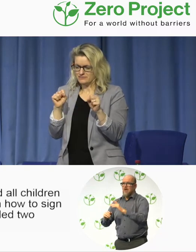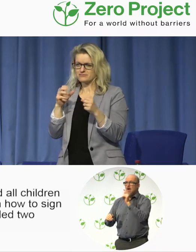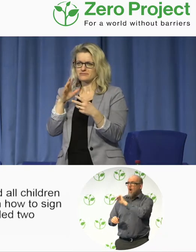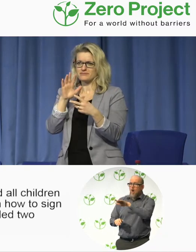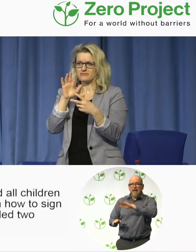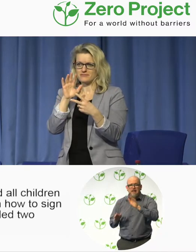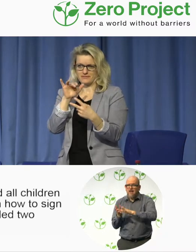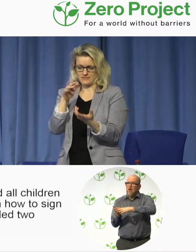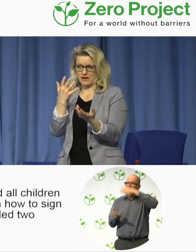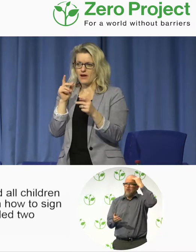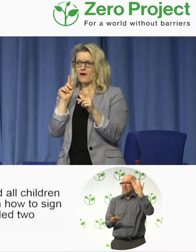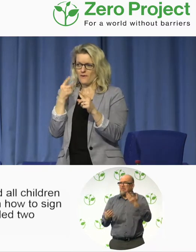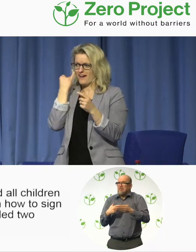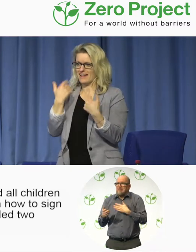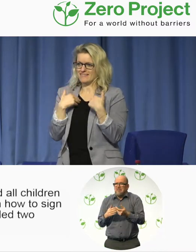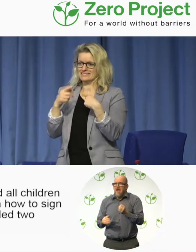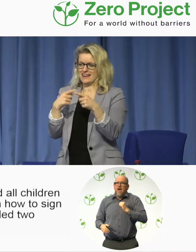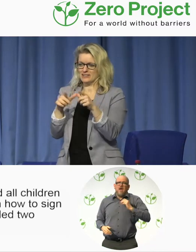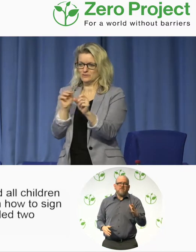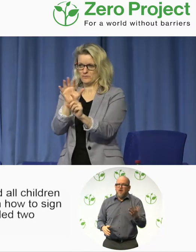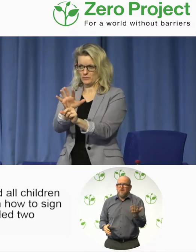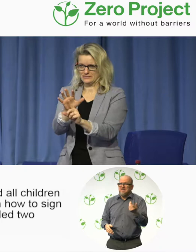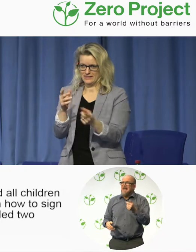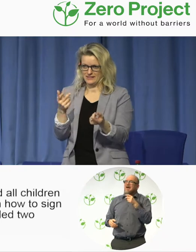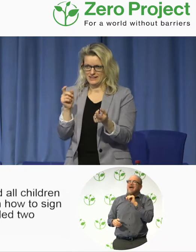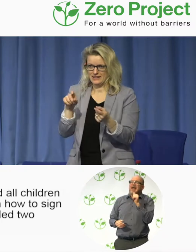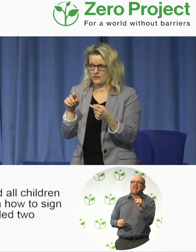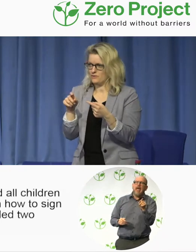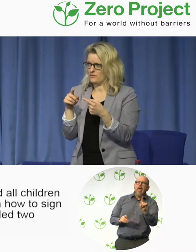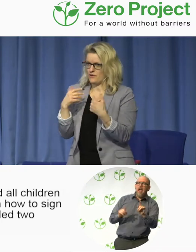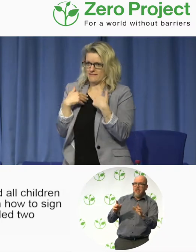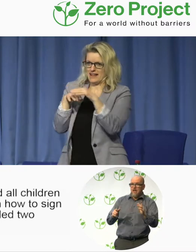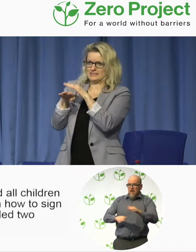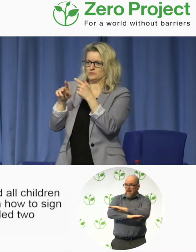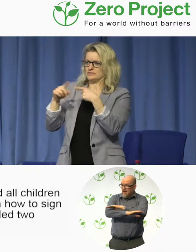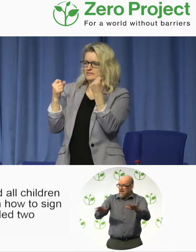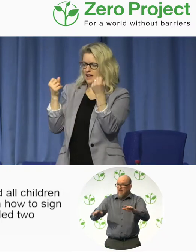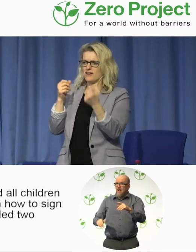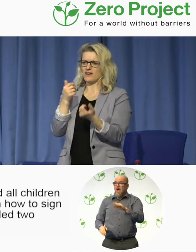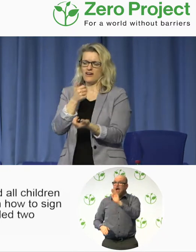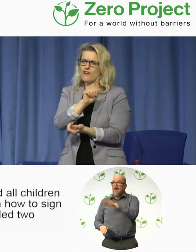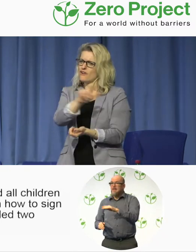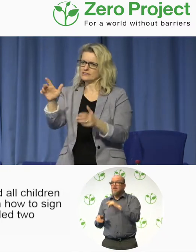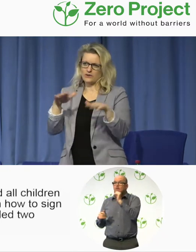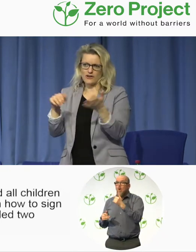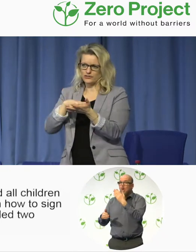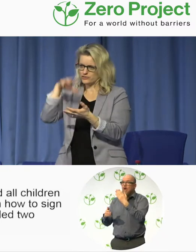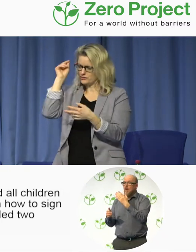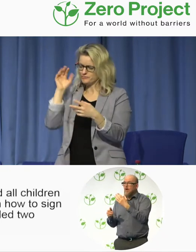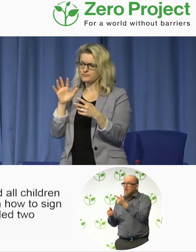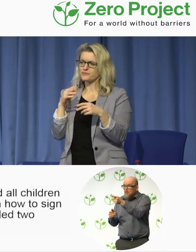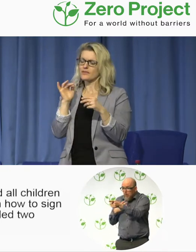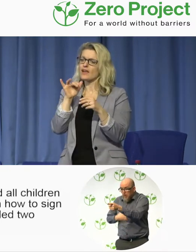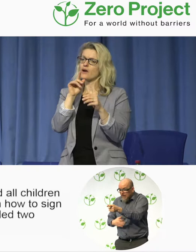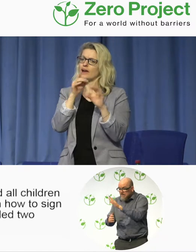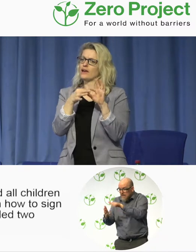all children can sign as long as they have exposure to the language and access to a